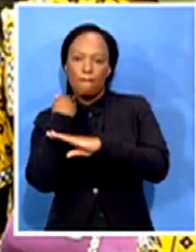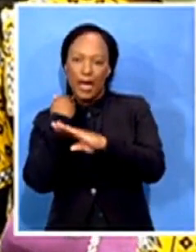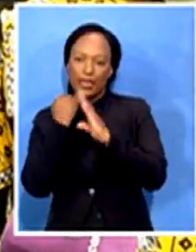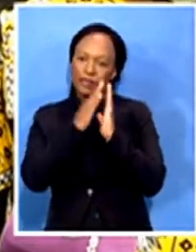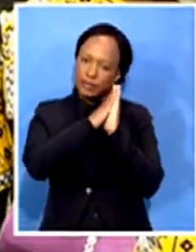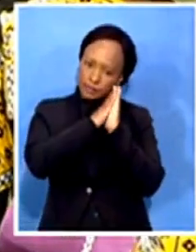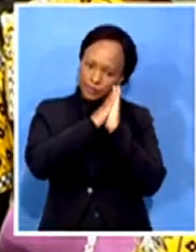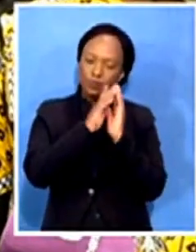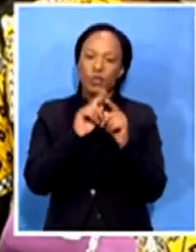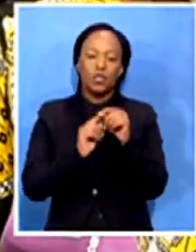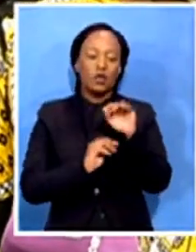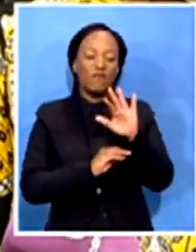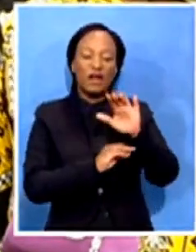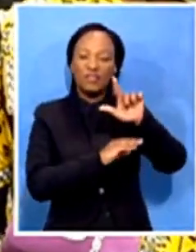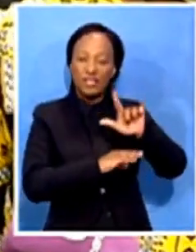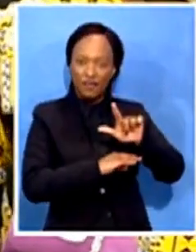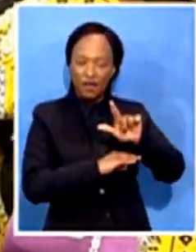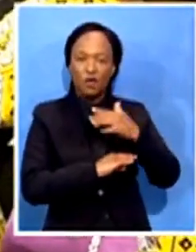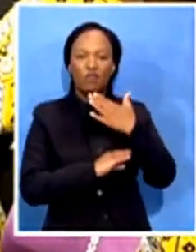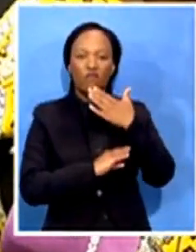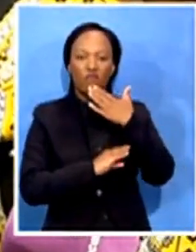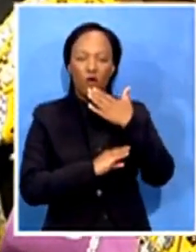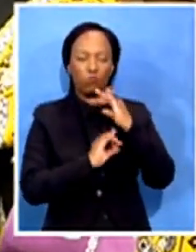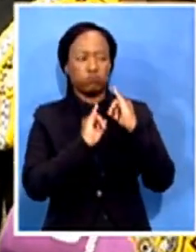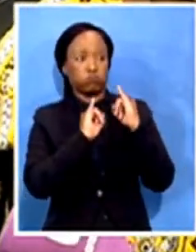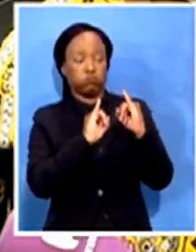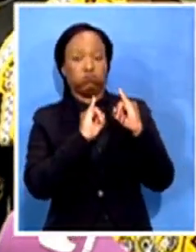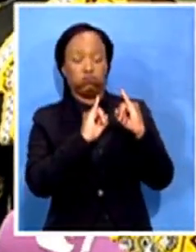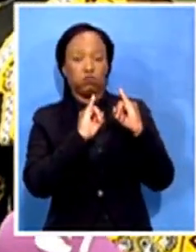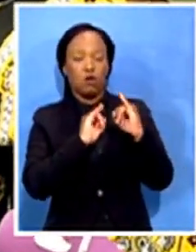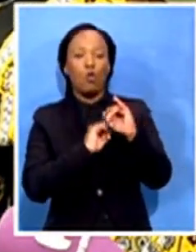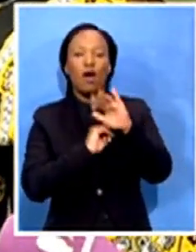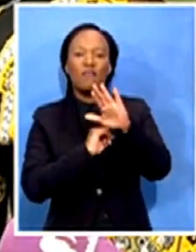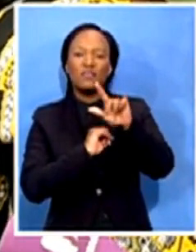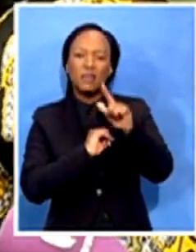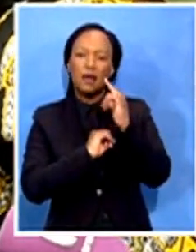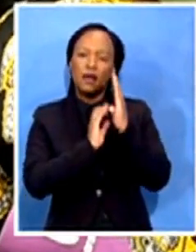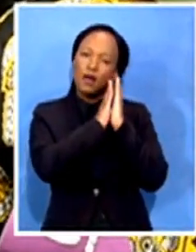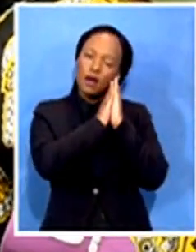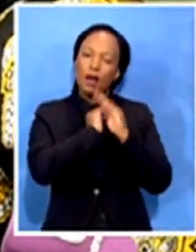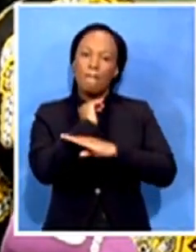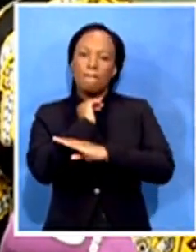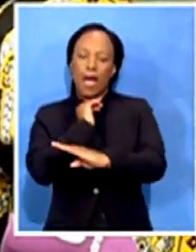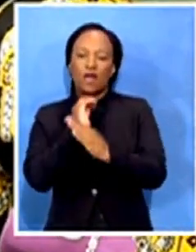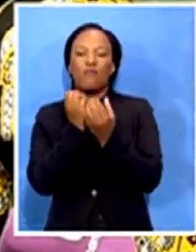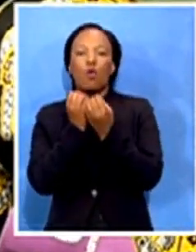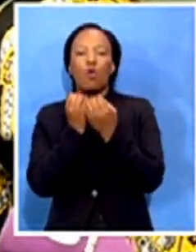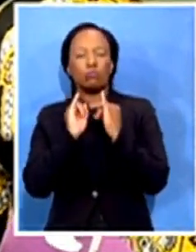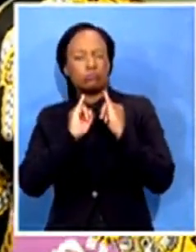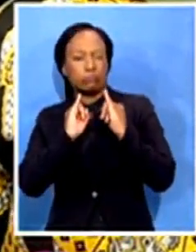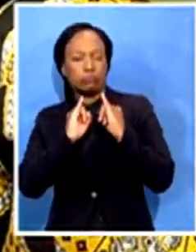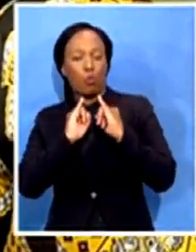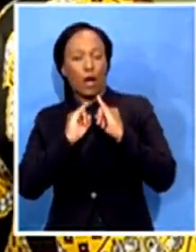beds for critical care in the same building of Tshwane District Hospital. And then we have got 14